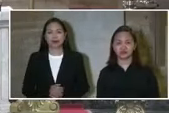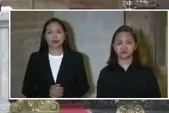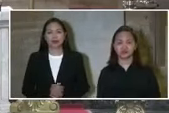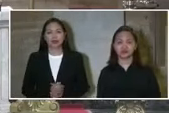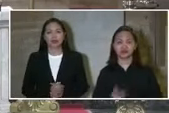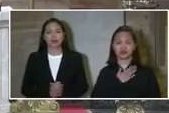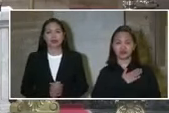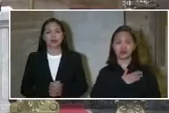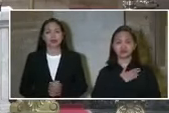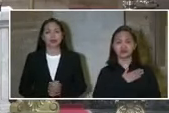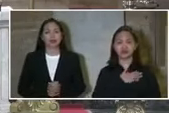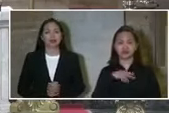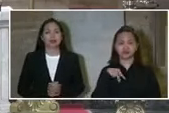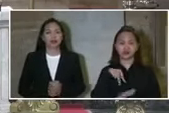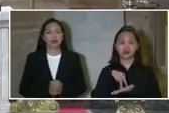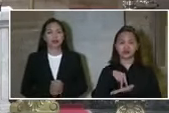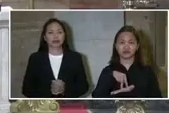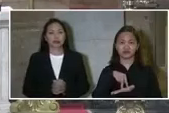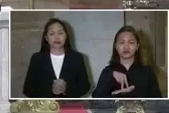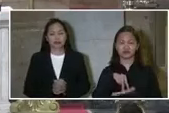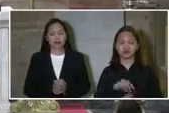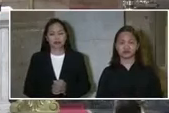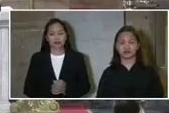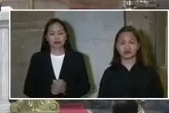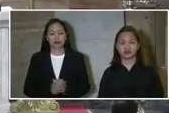Please stand.